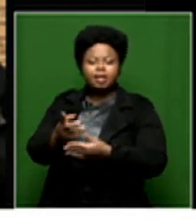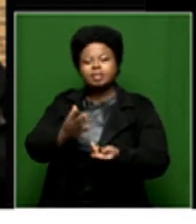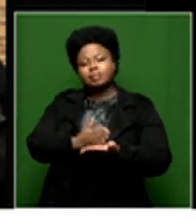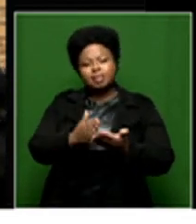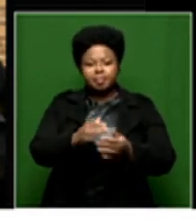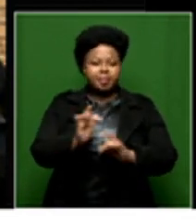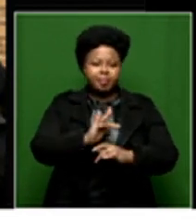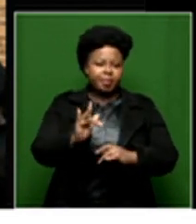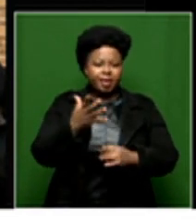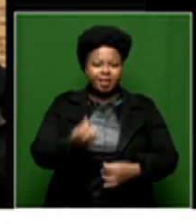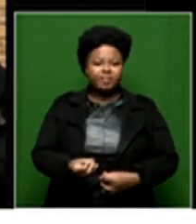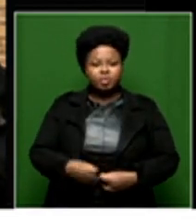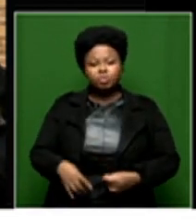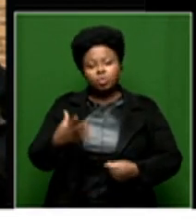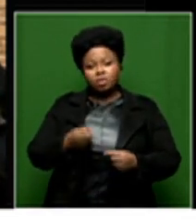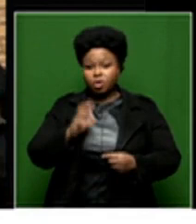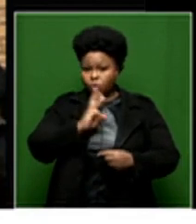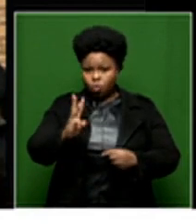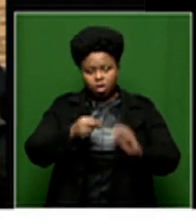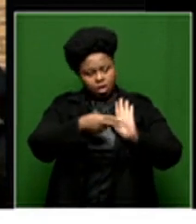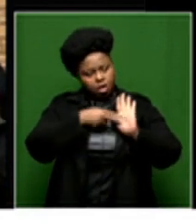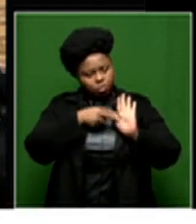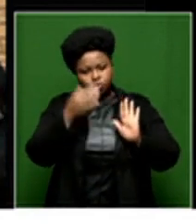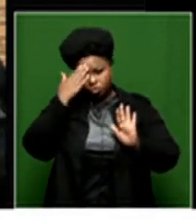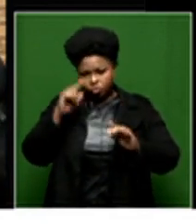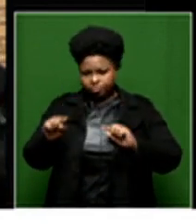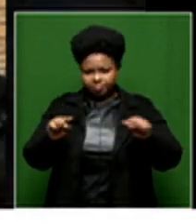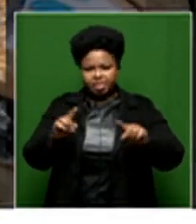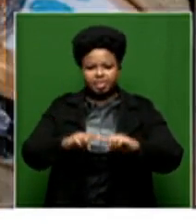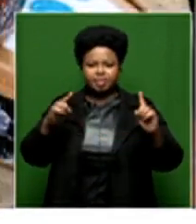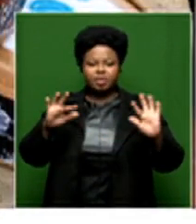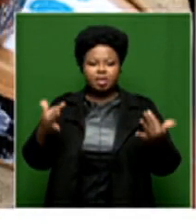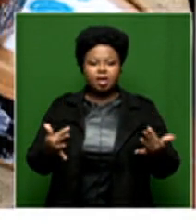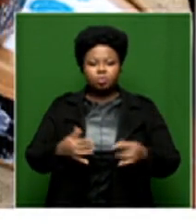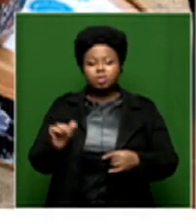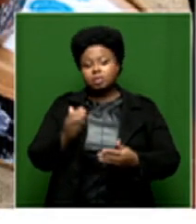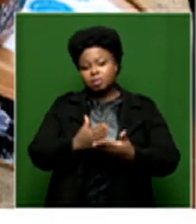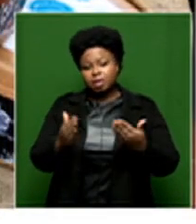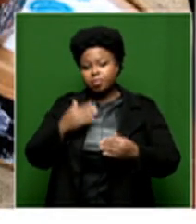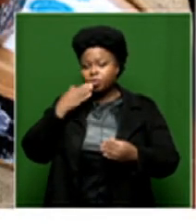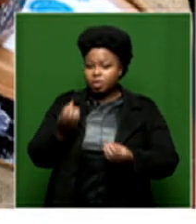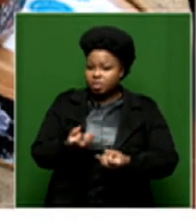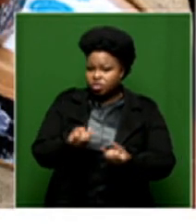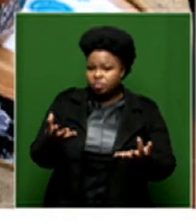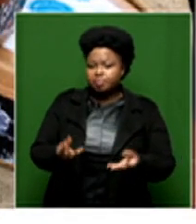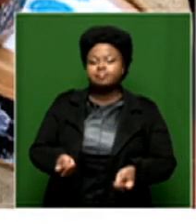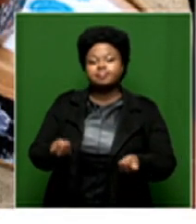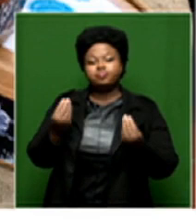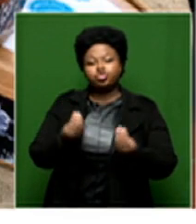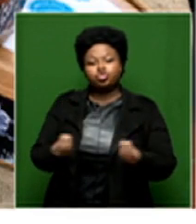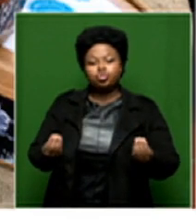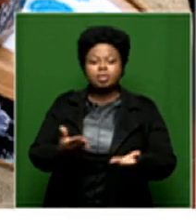as well. We do have warning labels as well, so you will know the difference between the ones that you can give to the kids and the ones that you